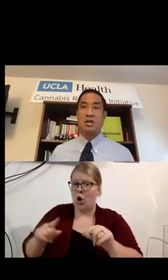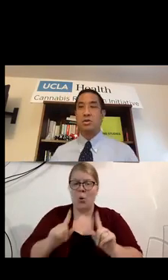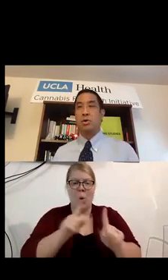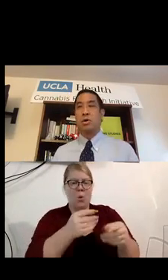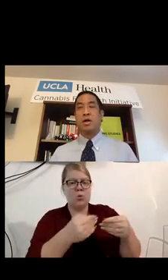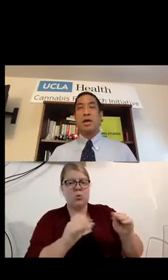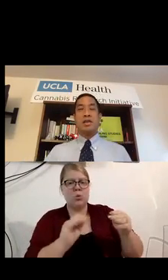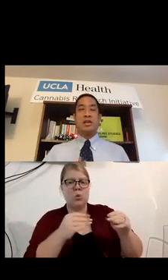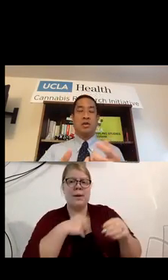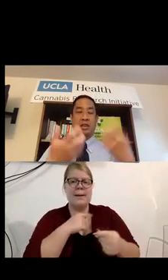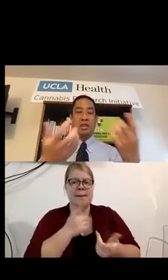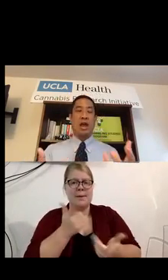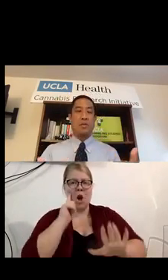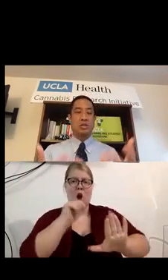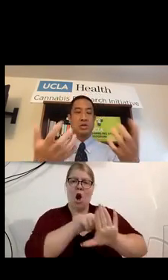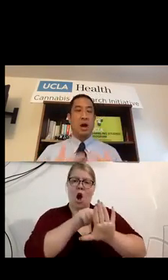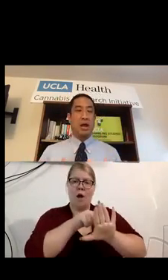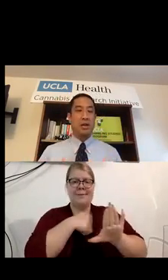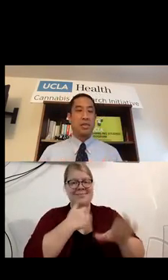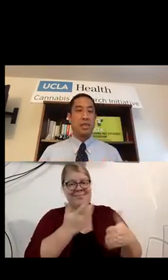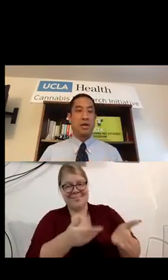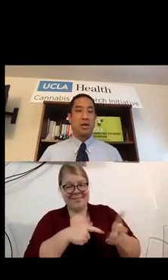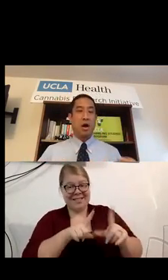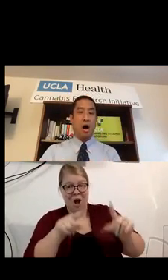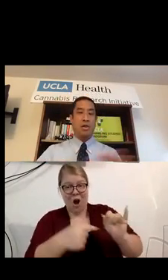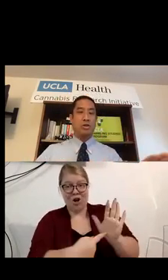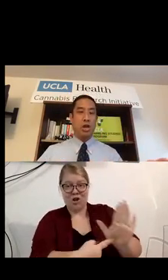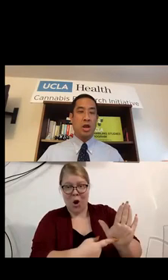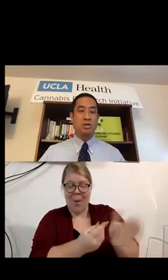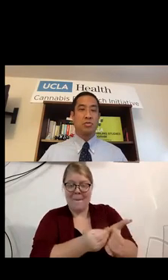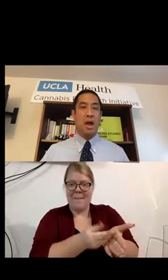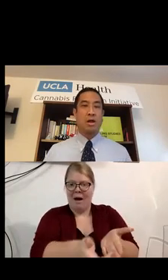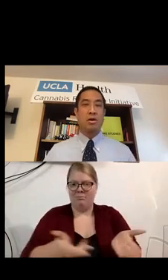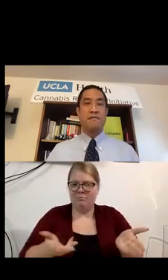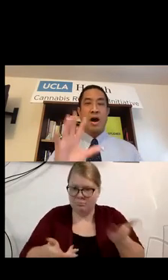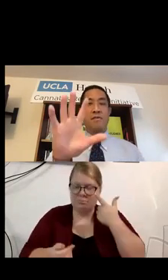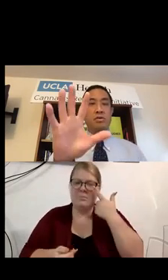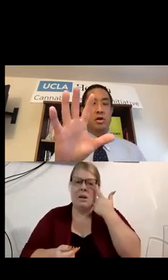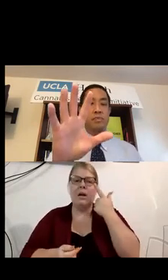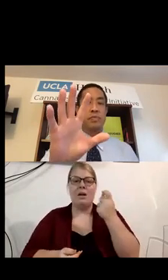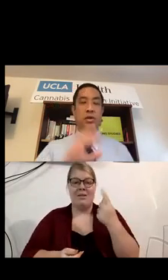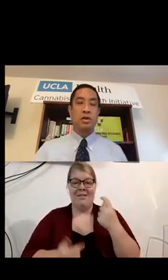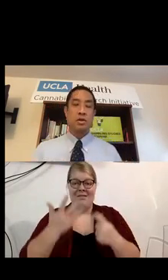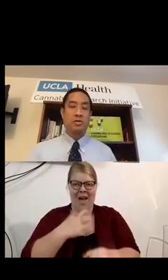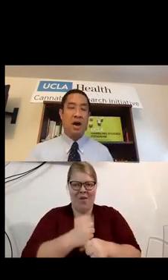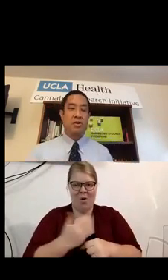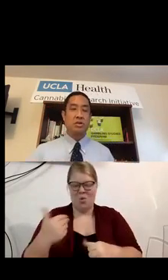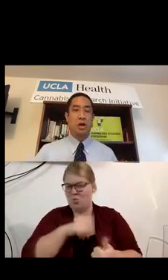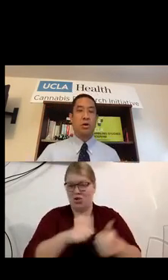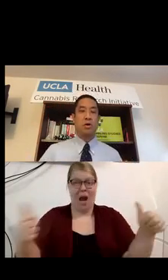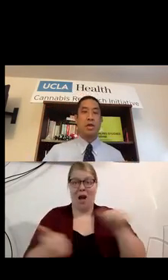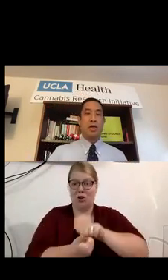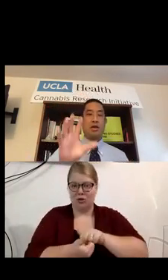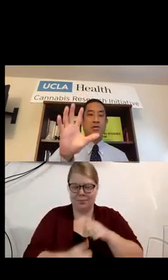knock on the door and then you'd get the cannabis and you buy it. All that changed dramatically 5 years ago. So 5 years